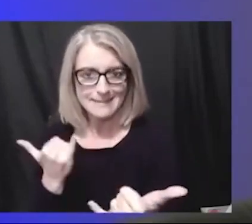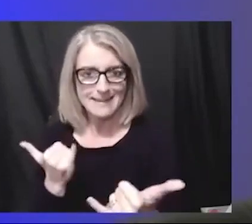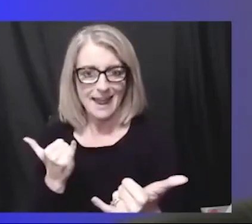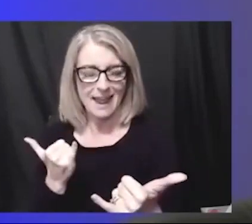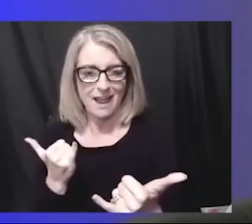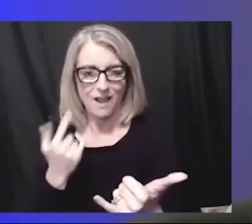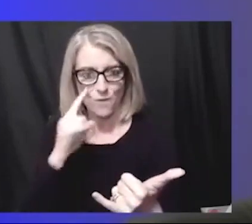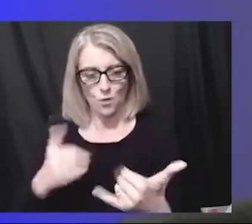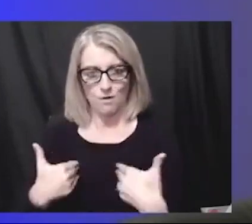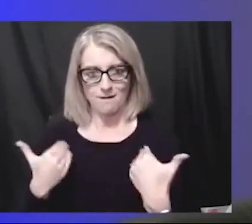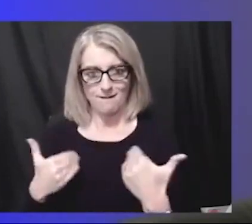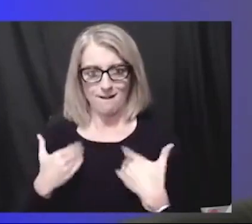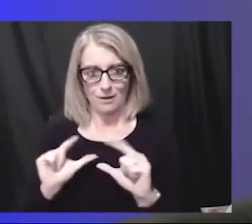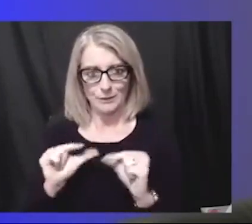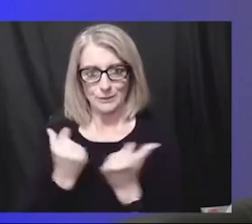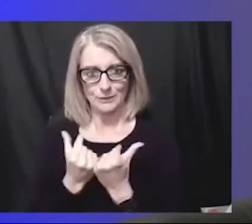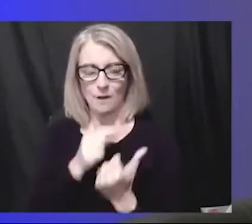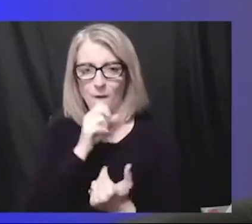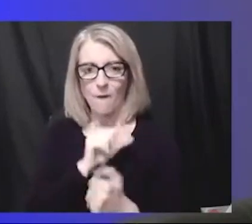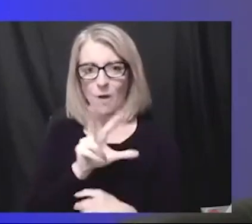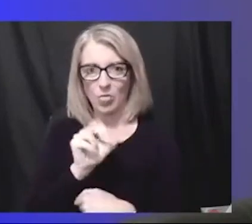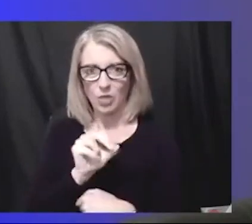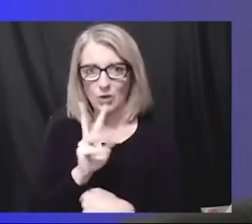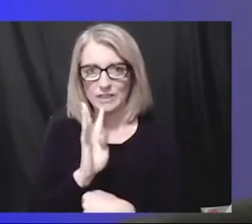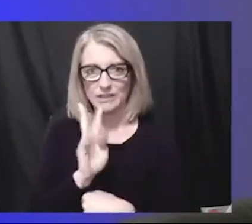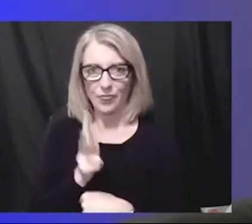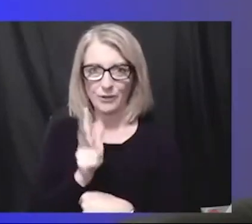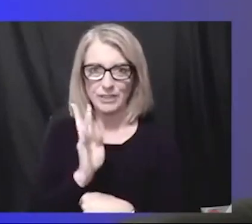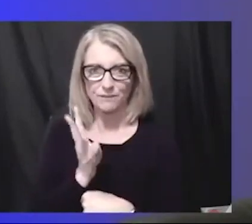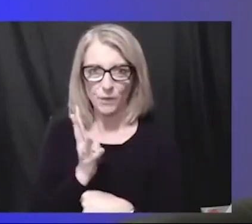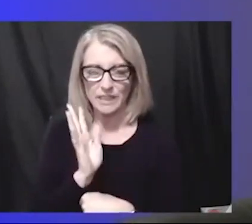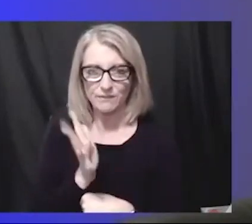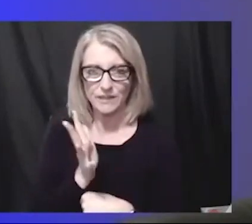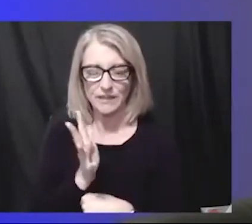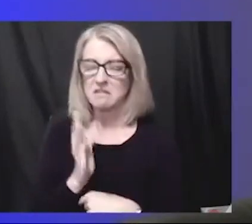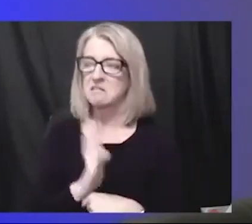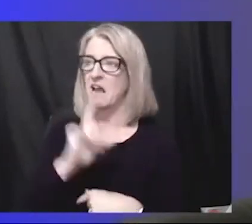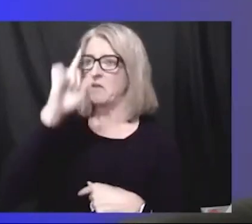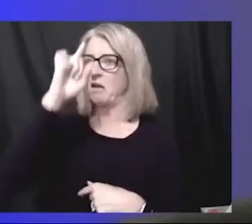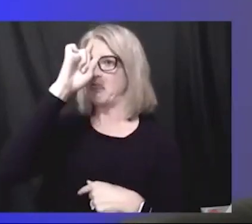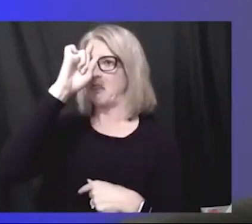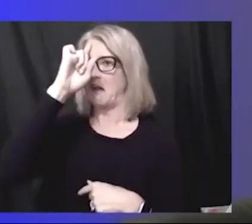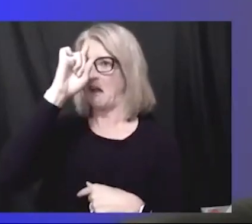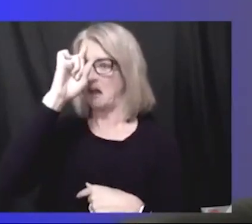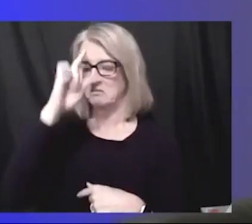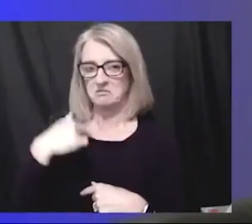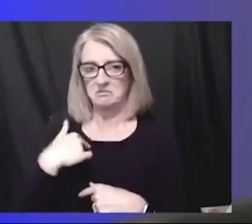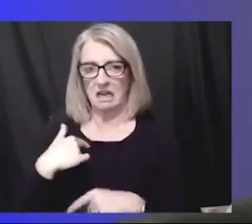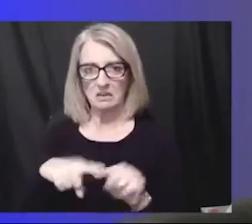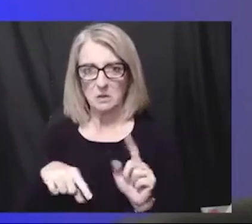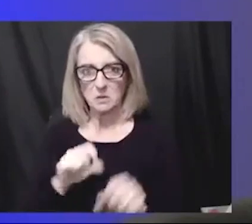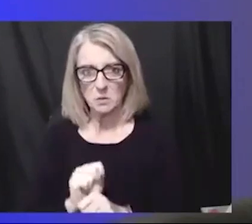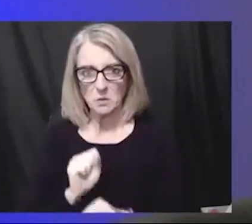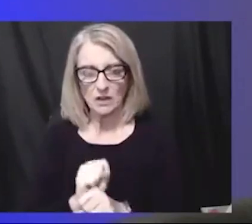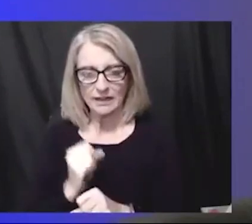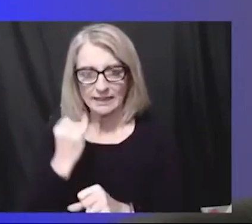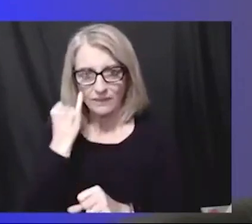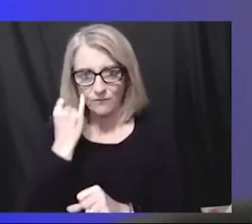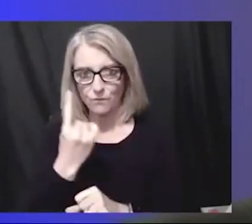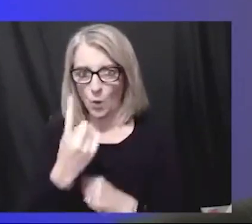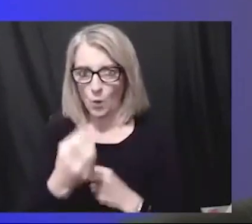you're absolutely right, Steve. If you're left without the ability to work, for months or a year or a lifetime,